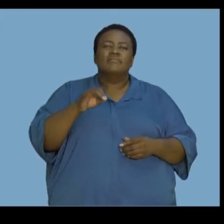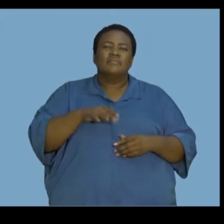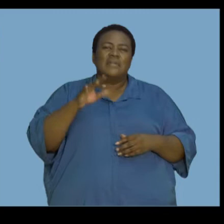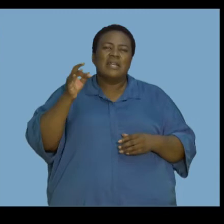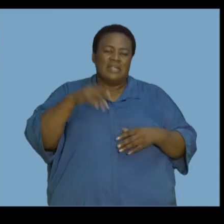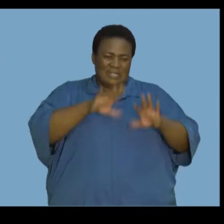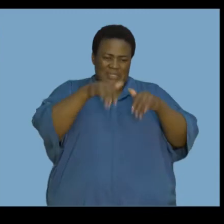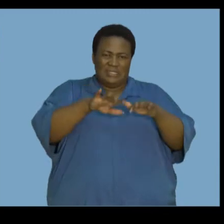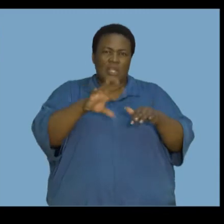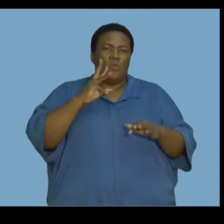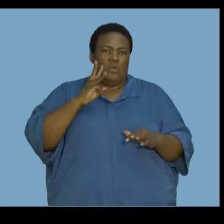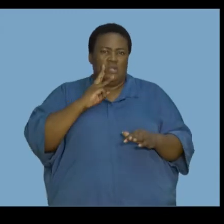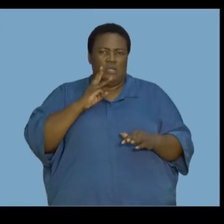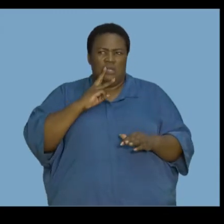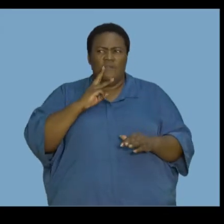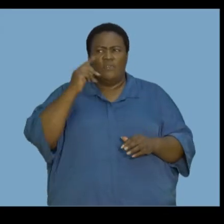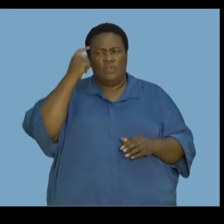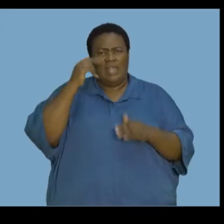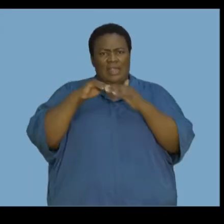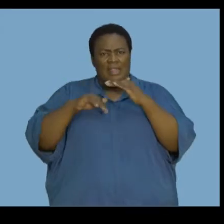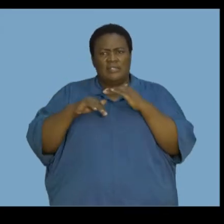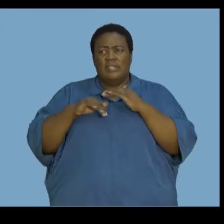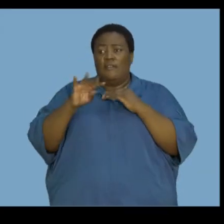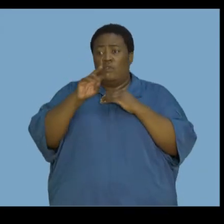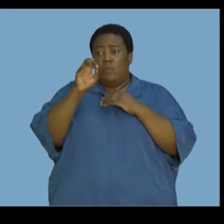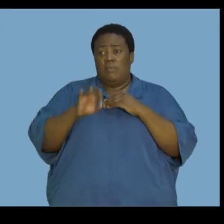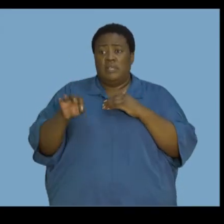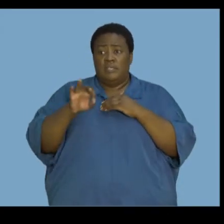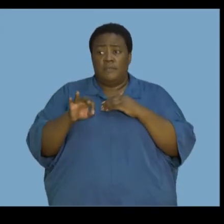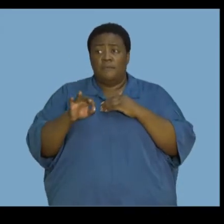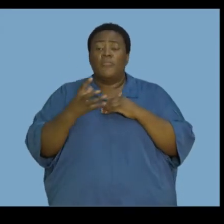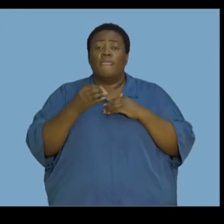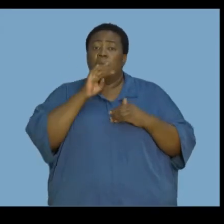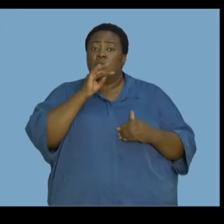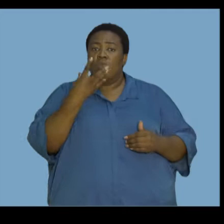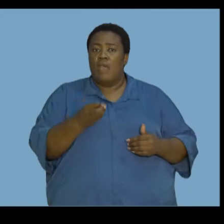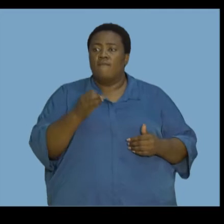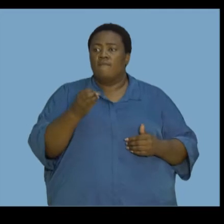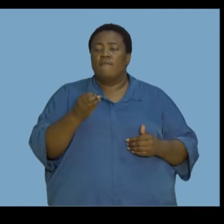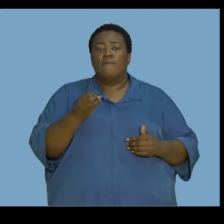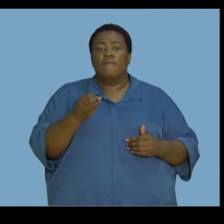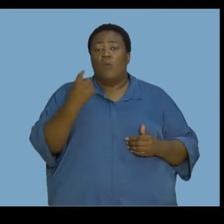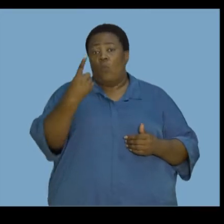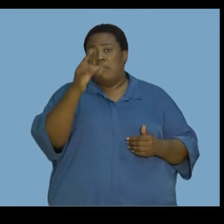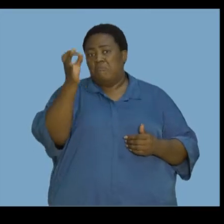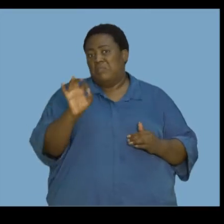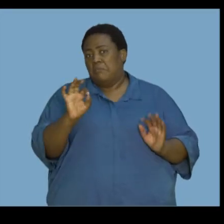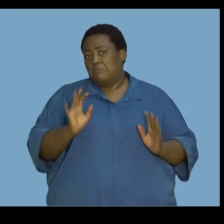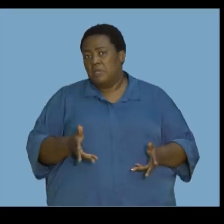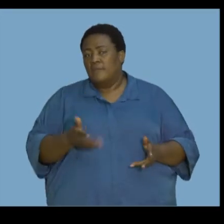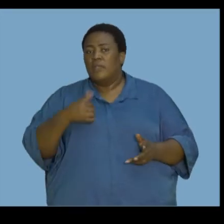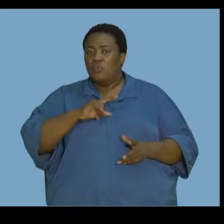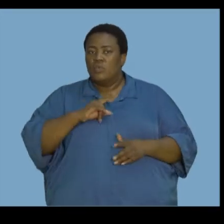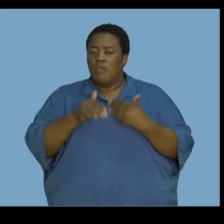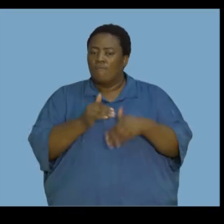at the less than 4% that we talk about, of that we have a mere 1% that we're able